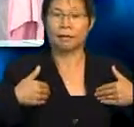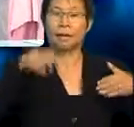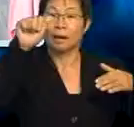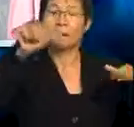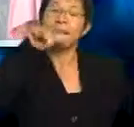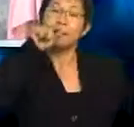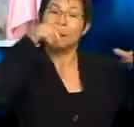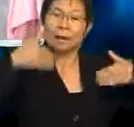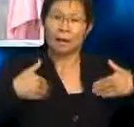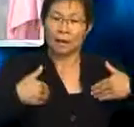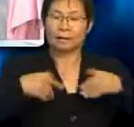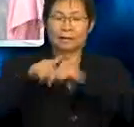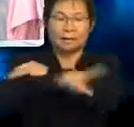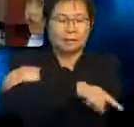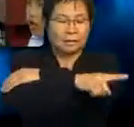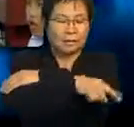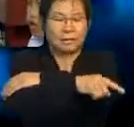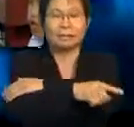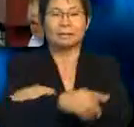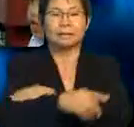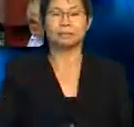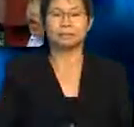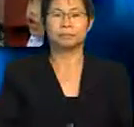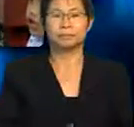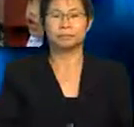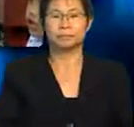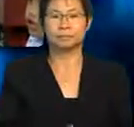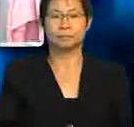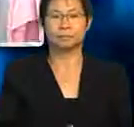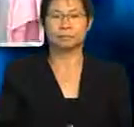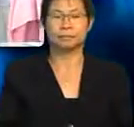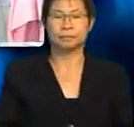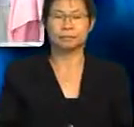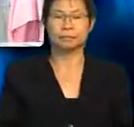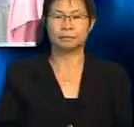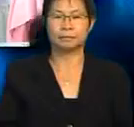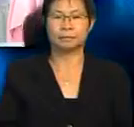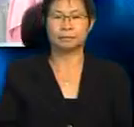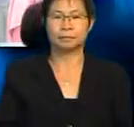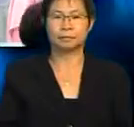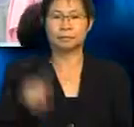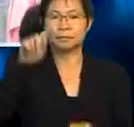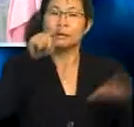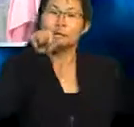Okay, good. A bird has a tail. Okay, next.